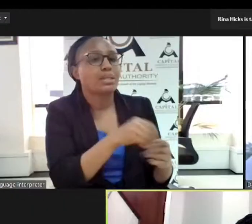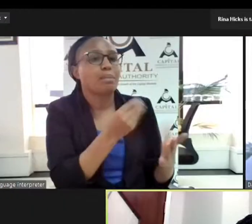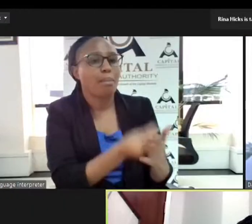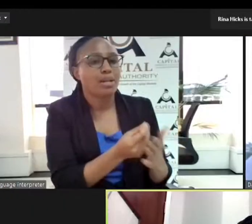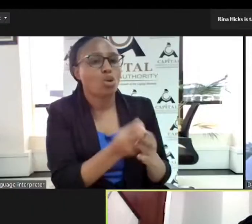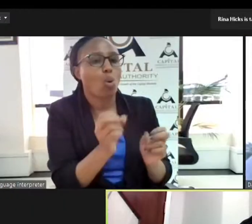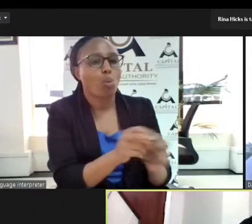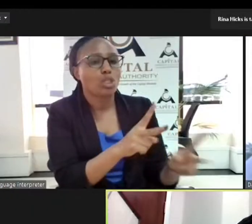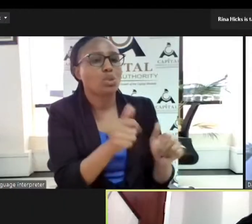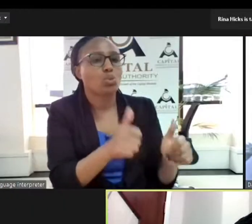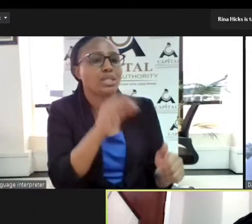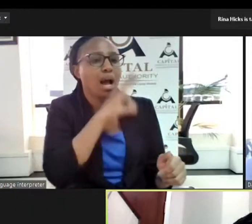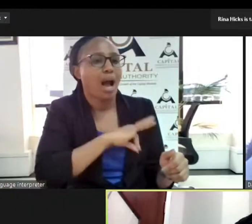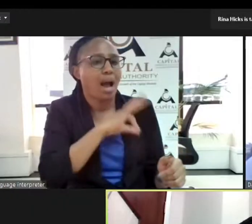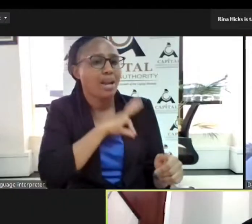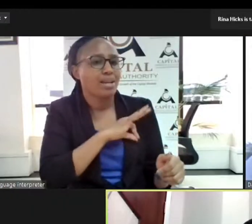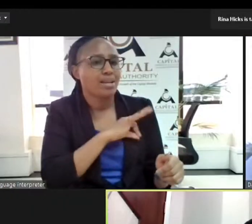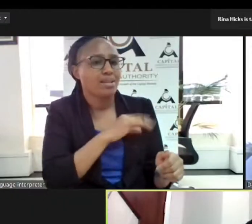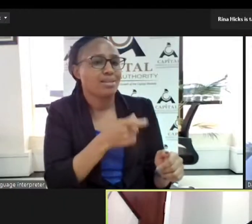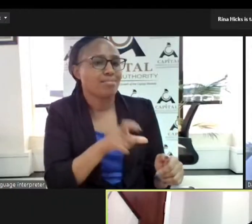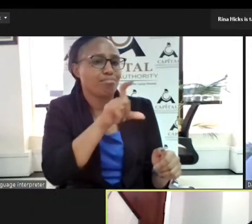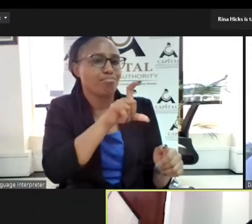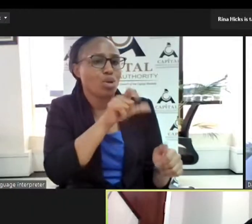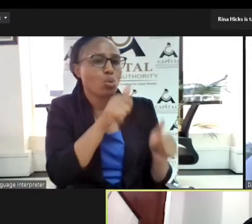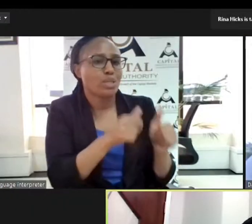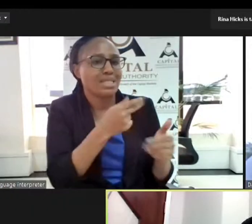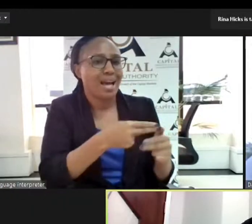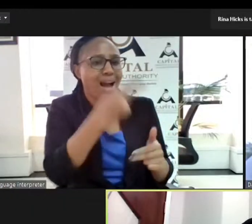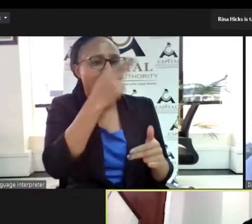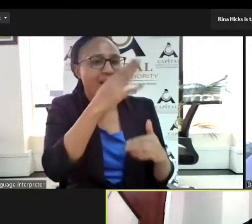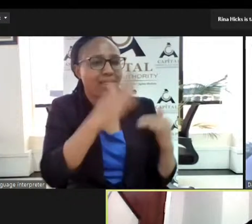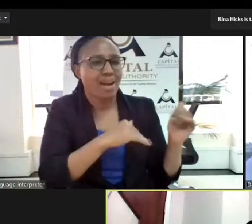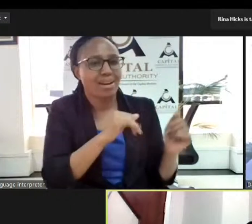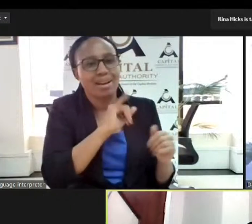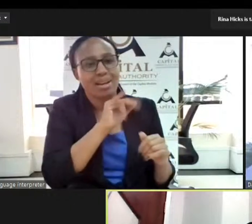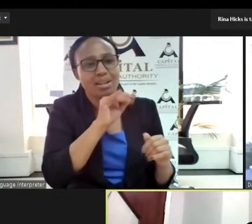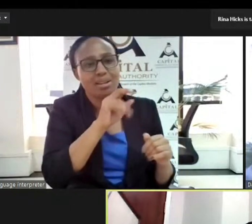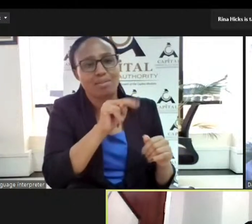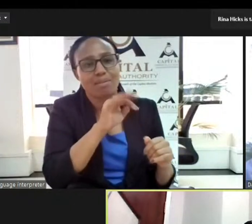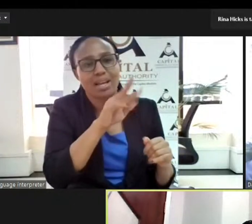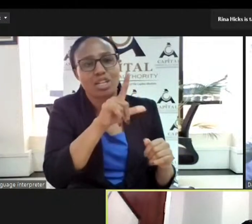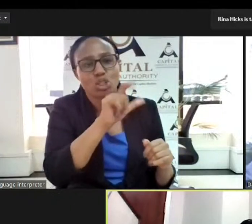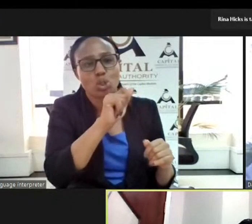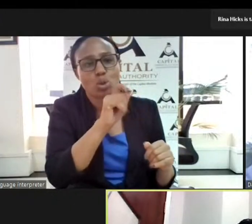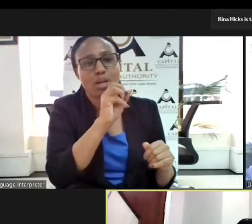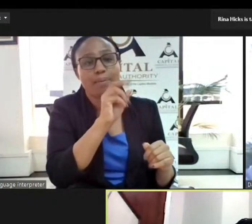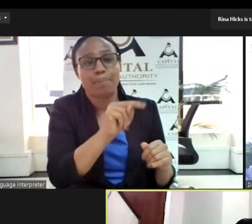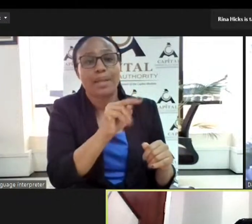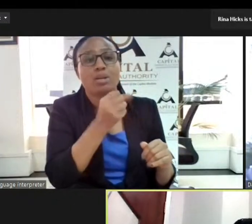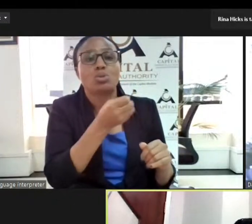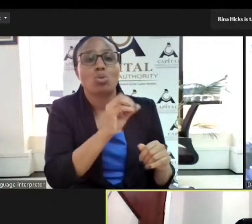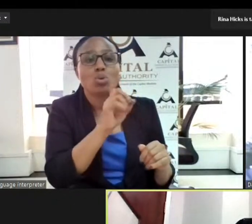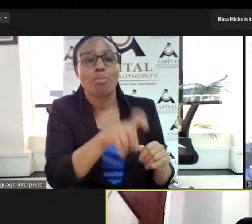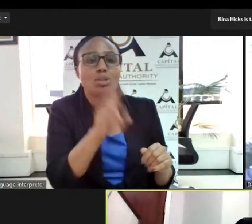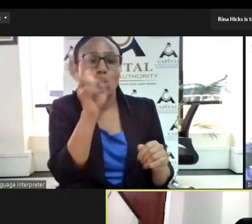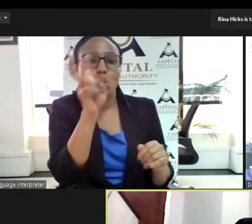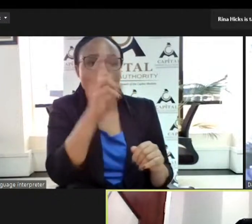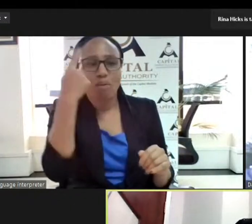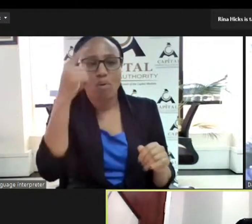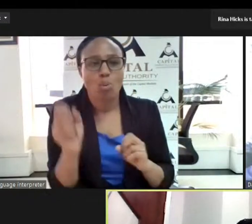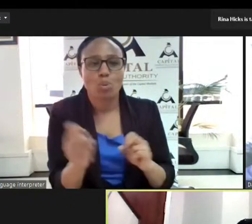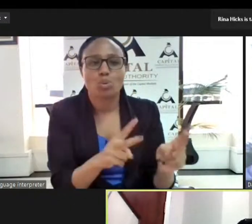that are earning you an interest that is at least higher than inflation. And so you have to then now look for